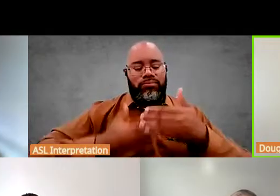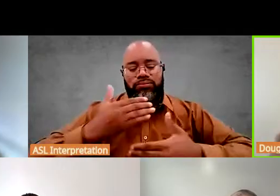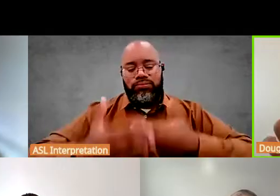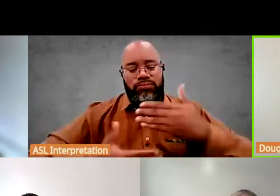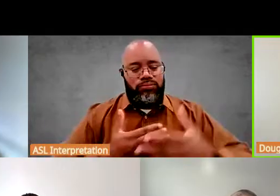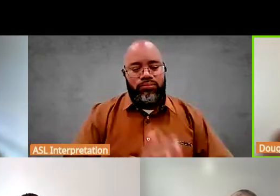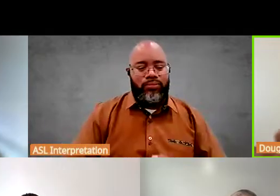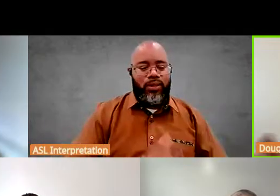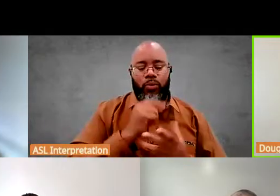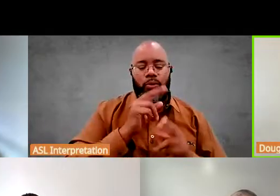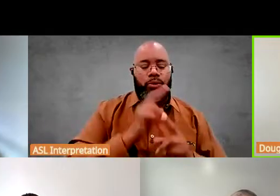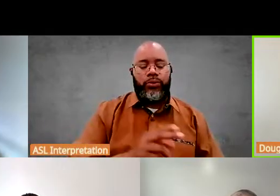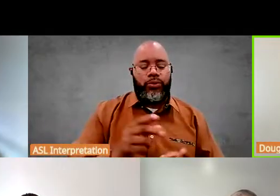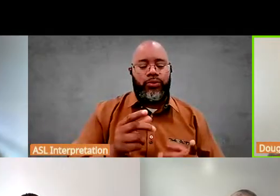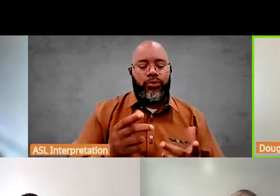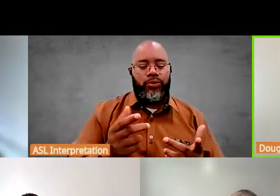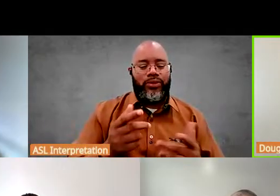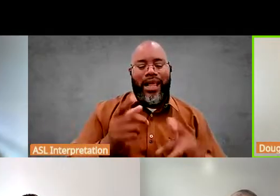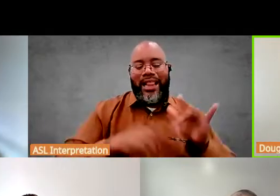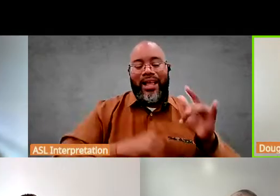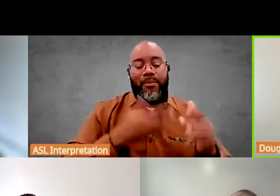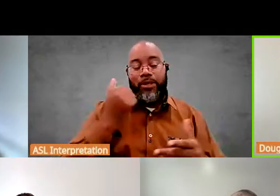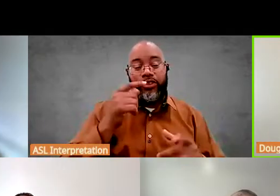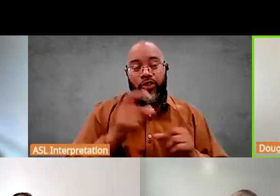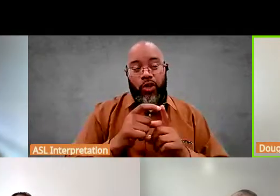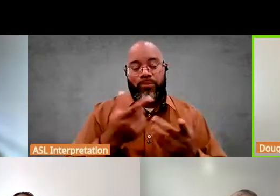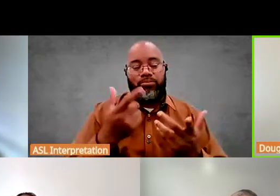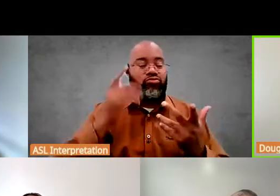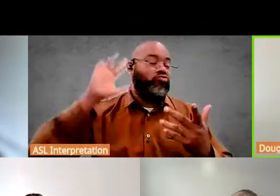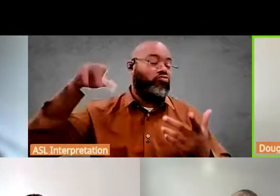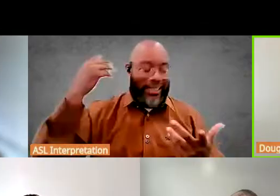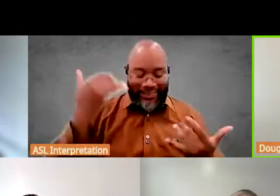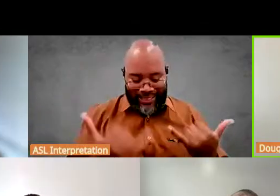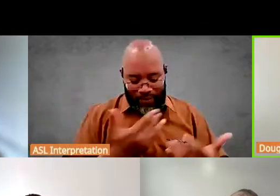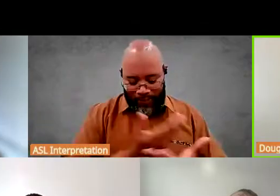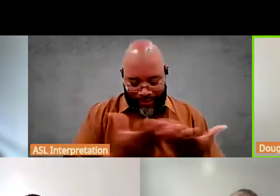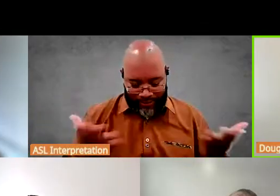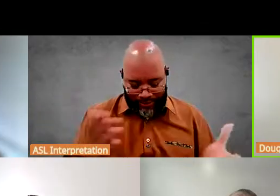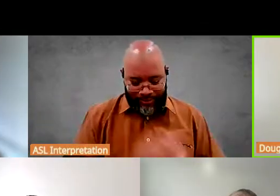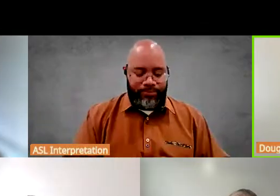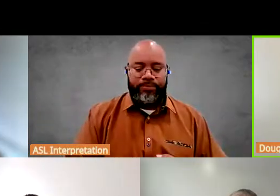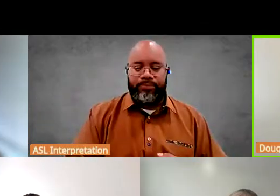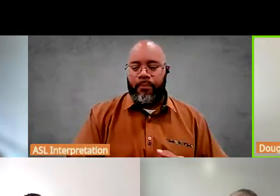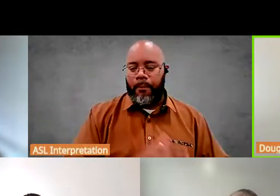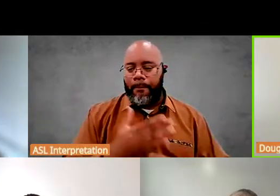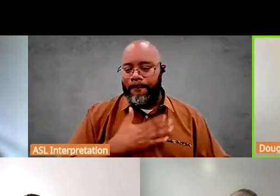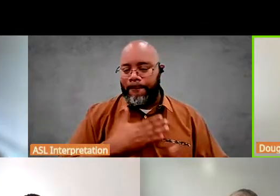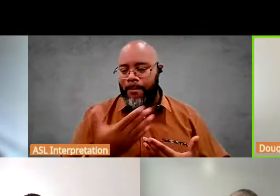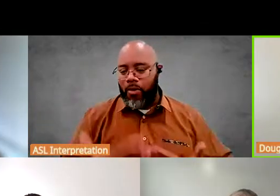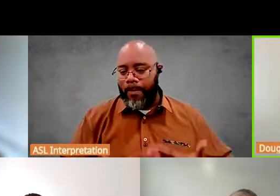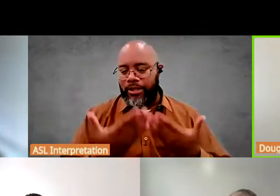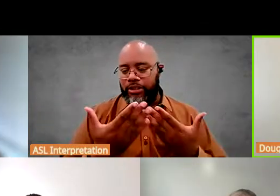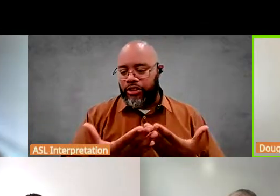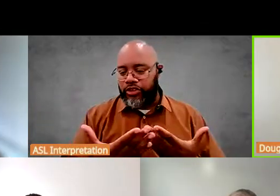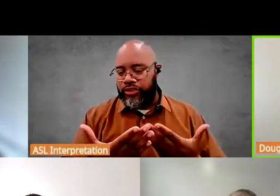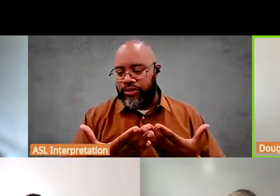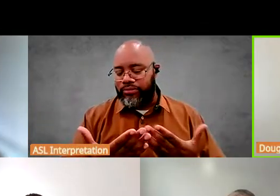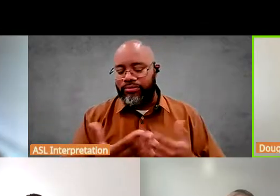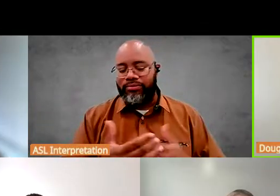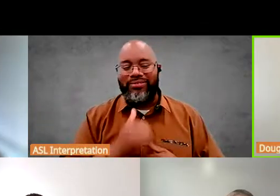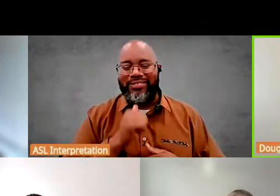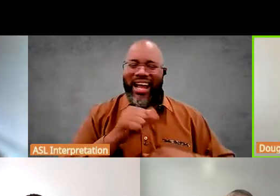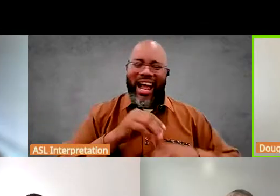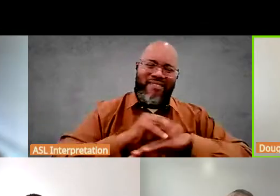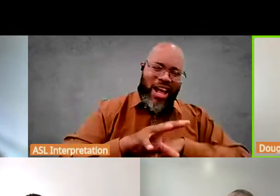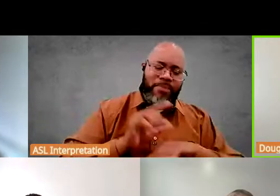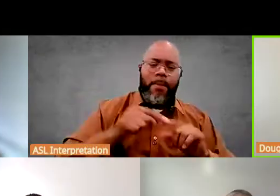I don't want to use, lack of a better word, crazy, right? So my recommendation, and not an advice, yeah,